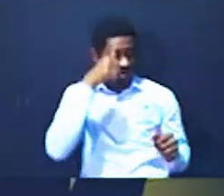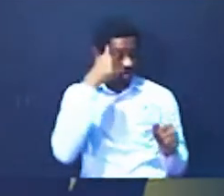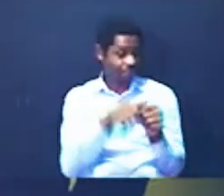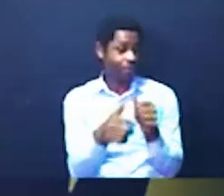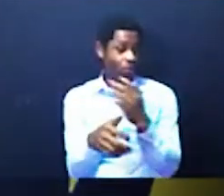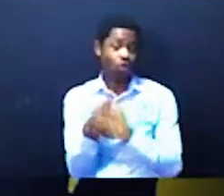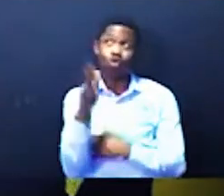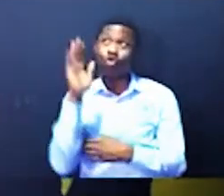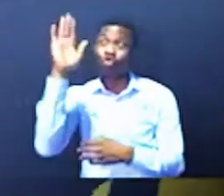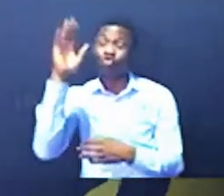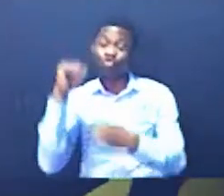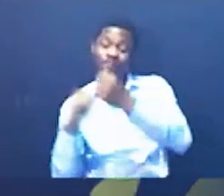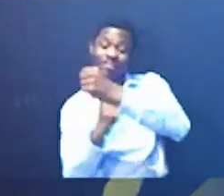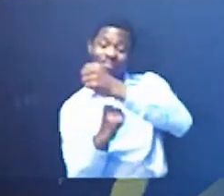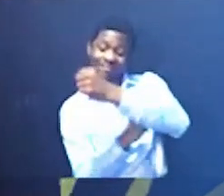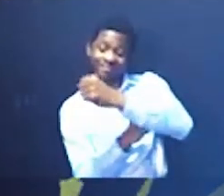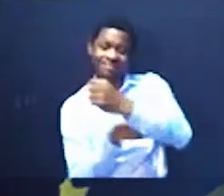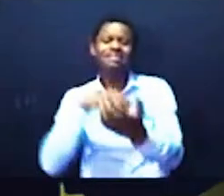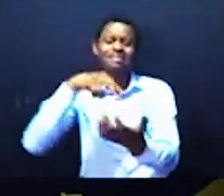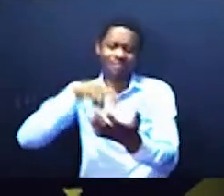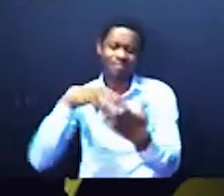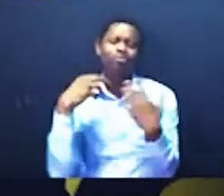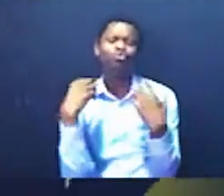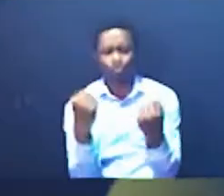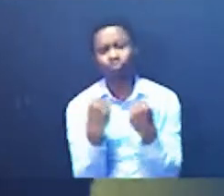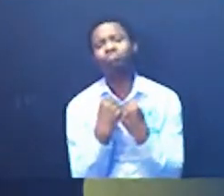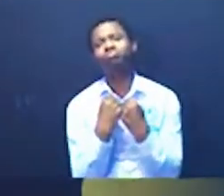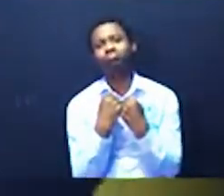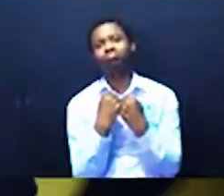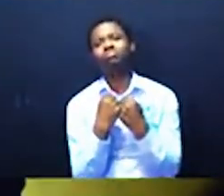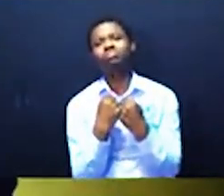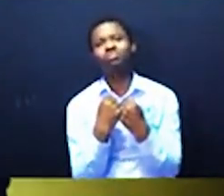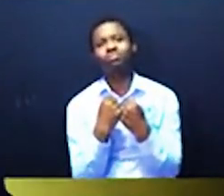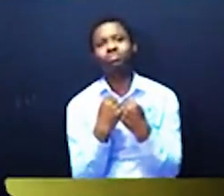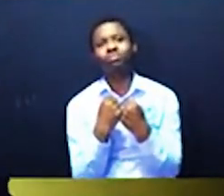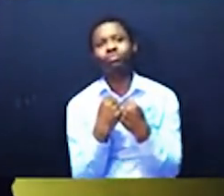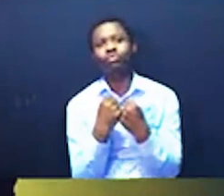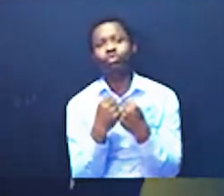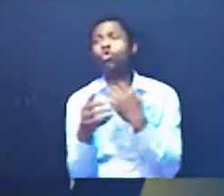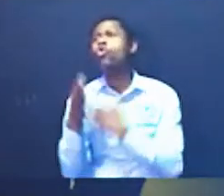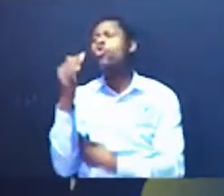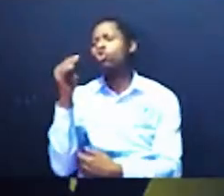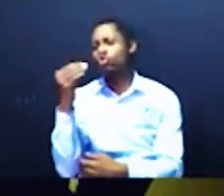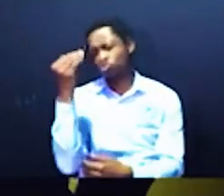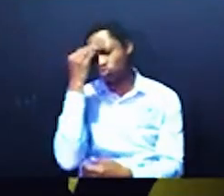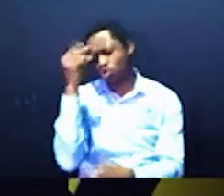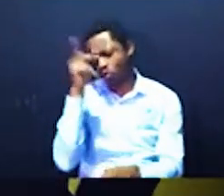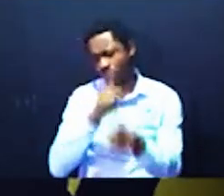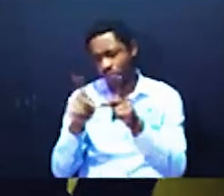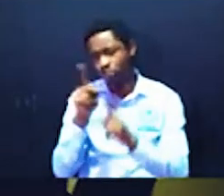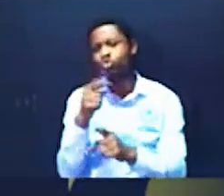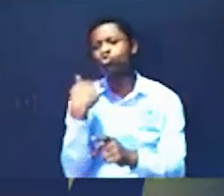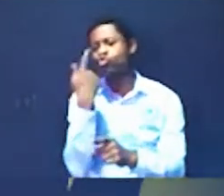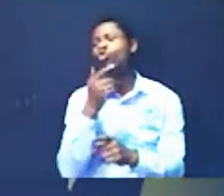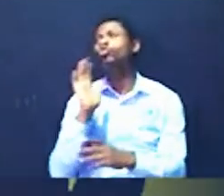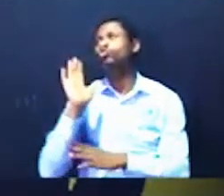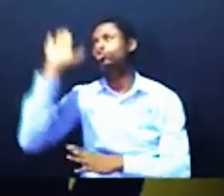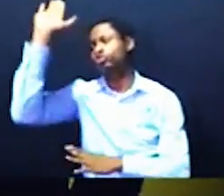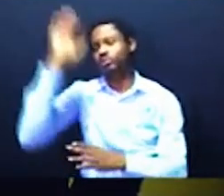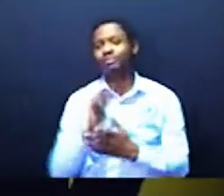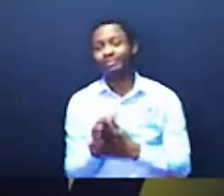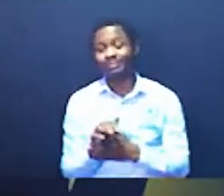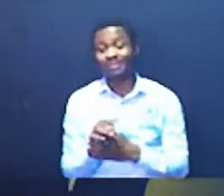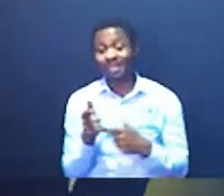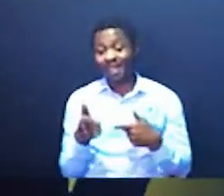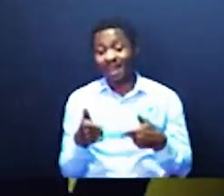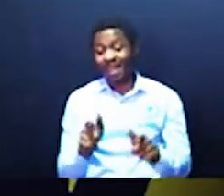solid foundation still stands firm. The Lord knows those who are His. Let everyone